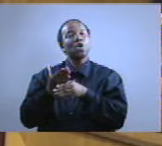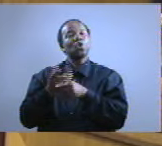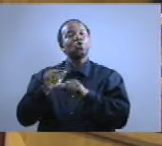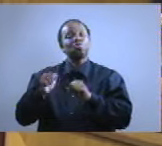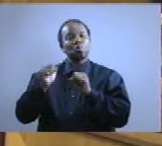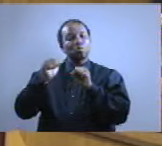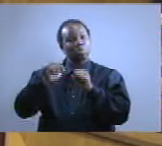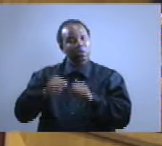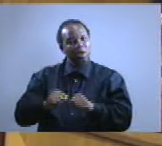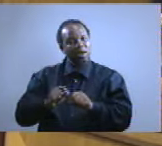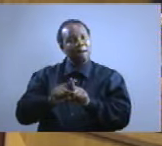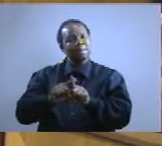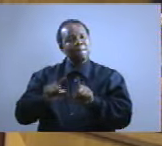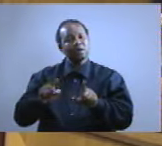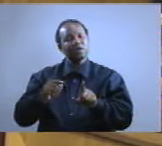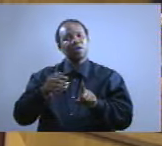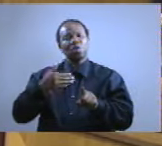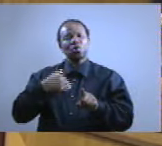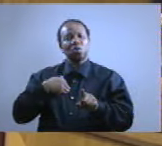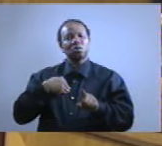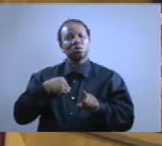legislation without deliberate